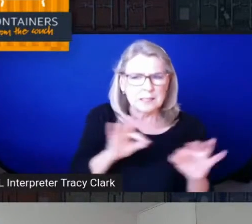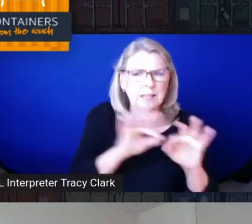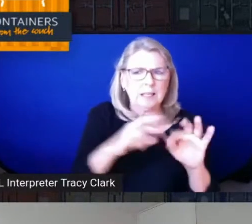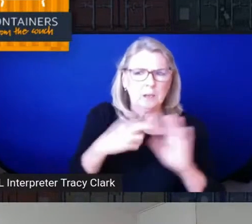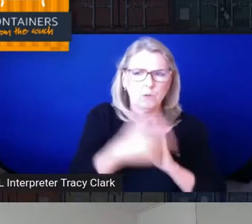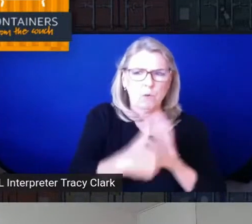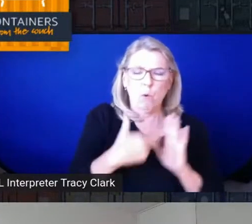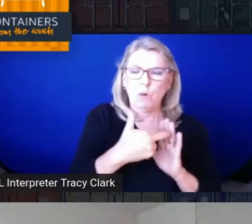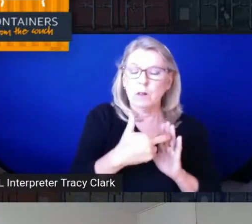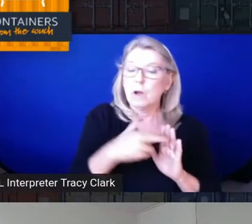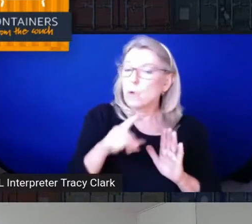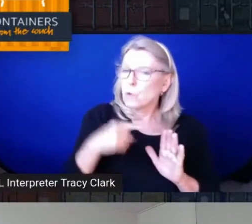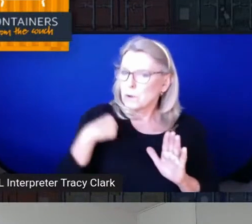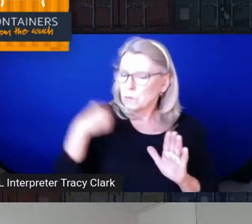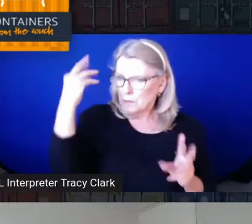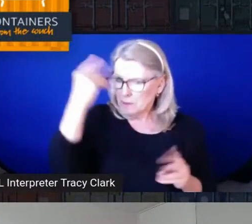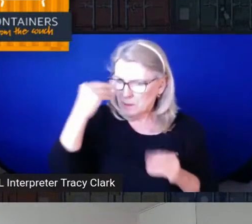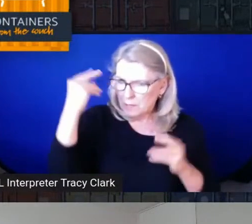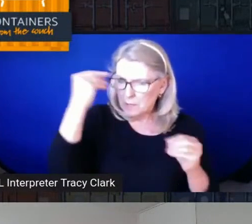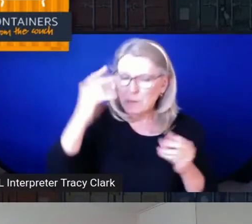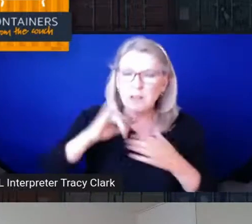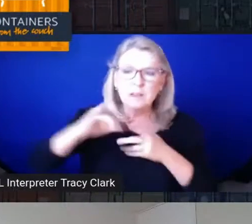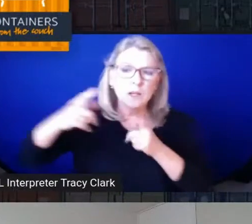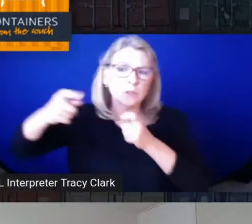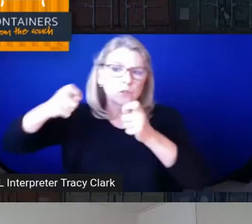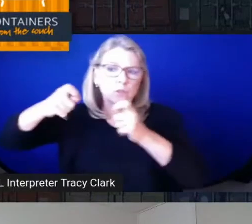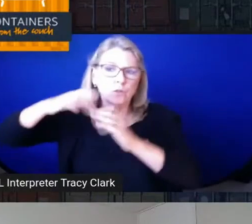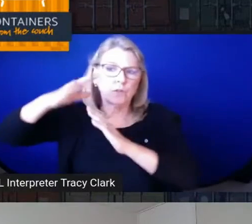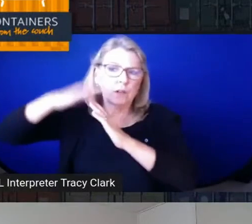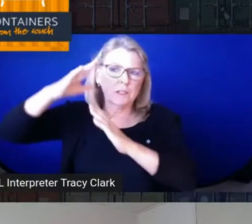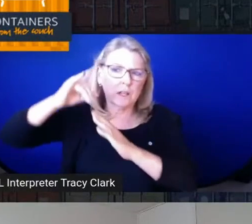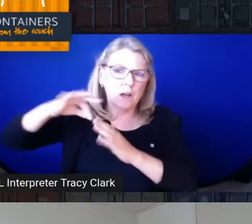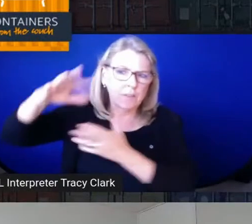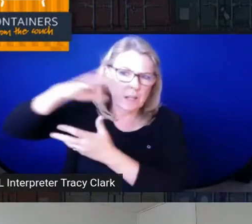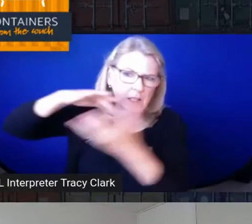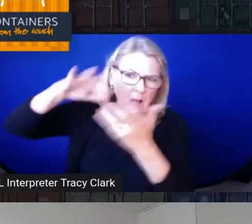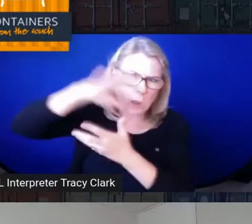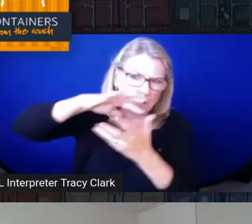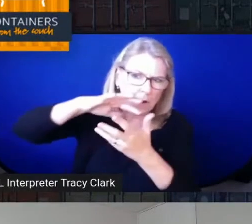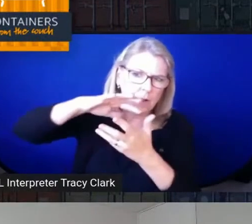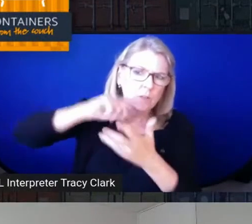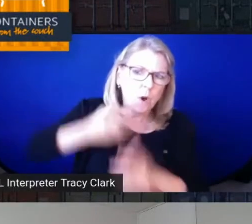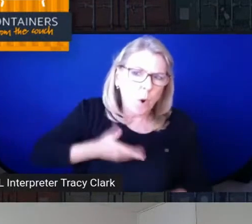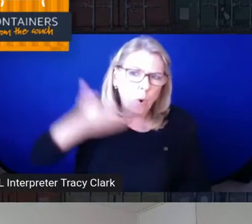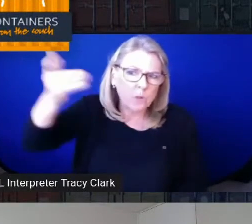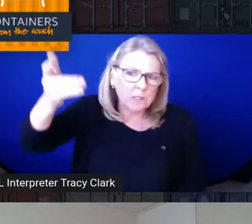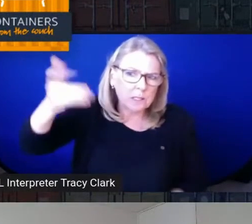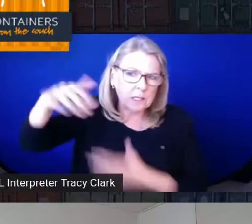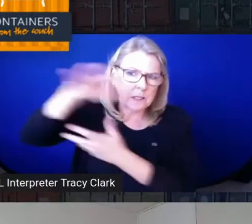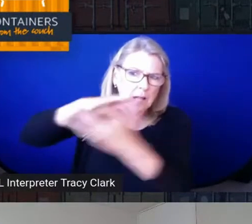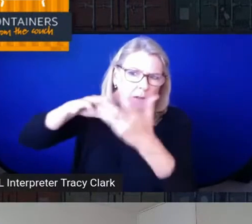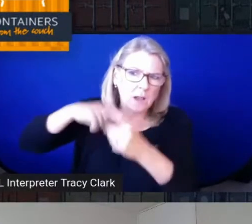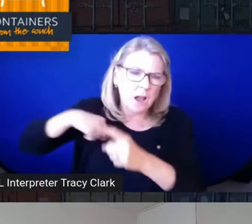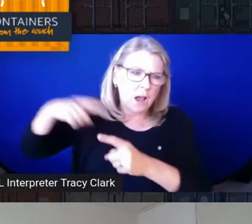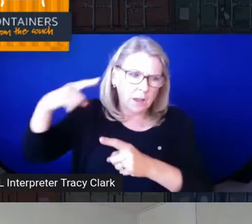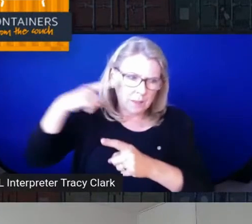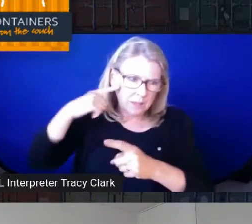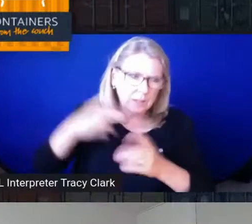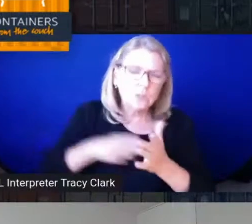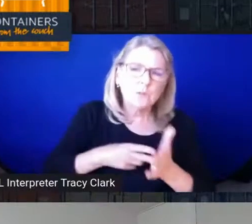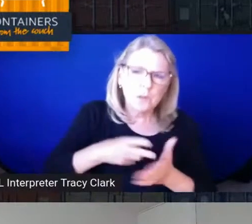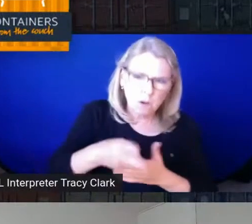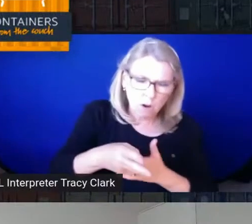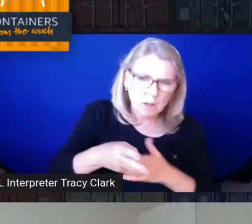about sovereignty or trusted cloud, I think Kubernetes, by bringing